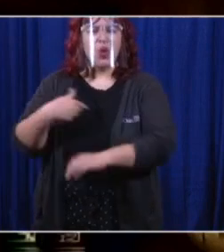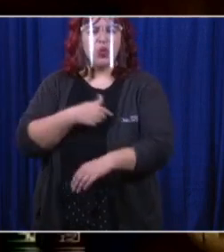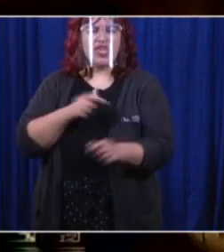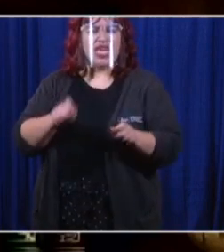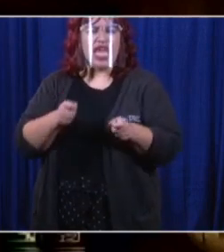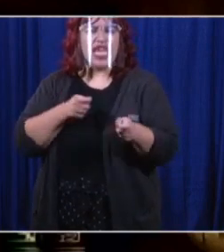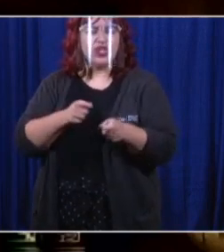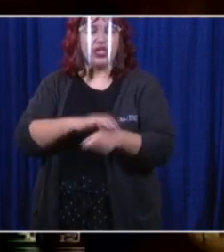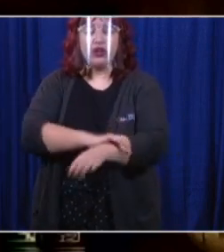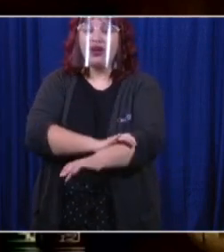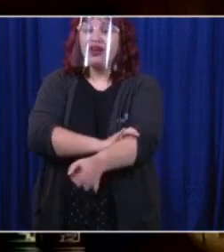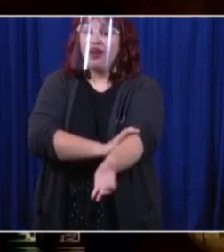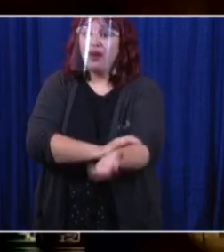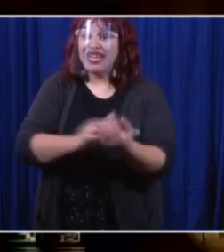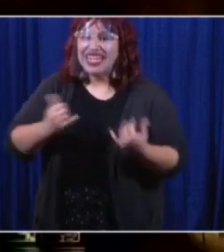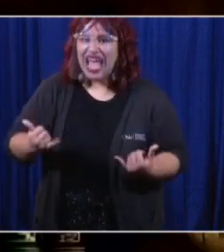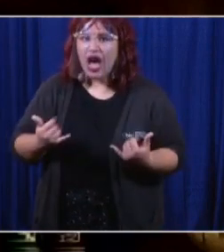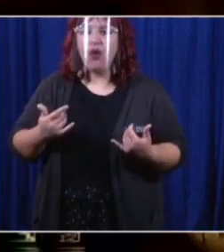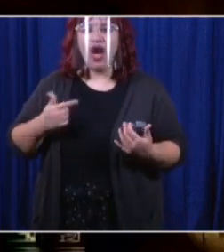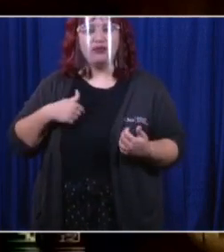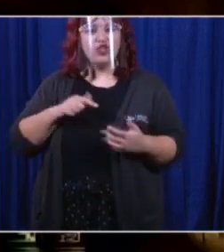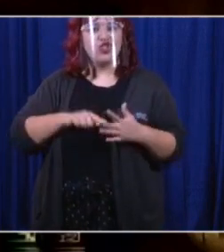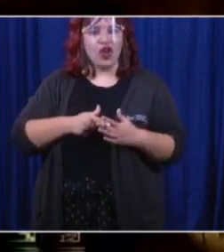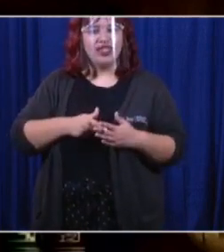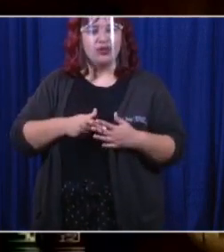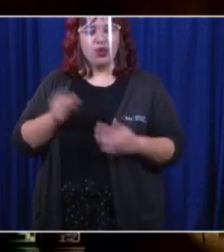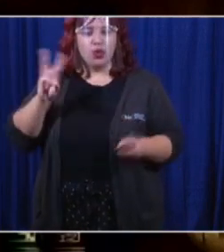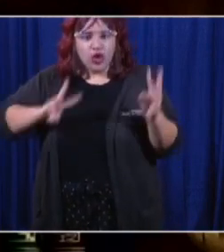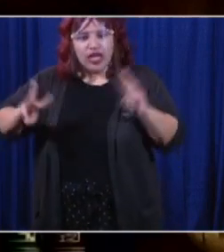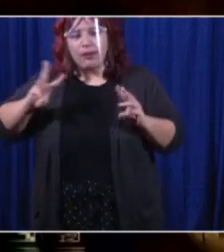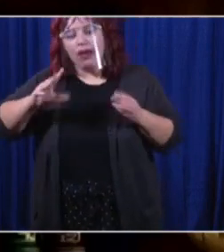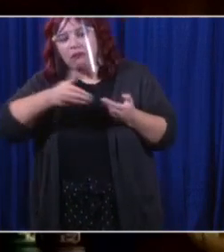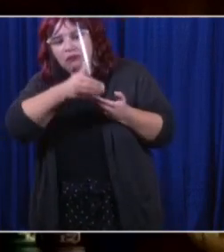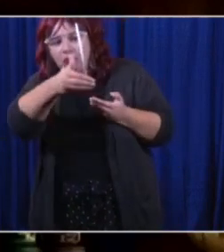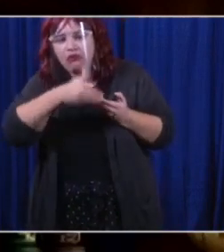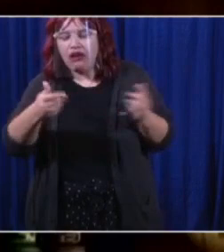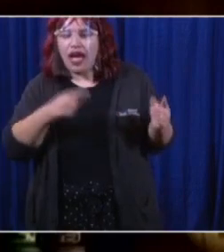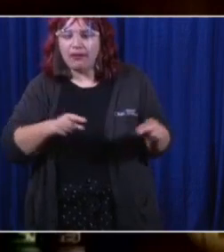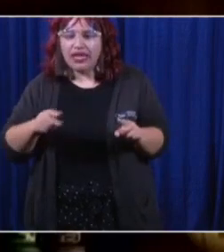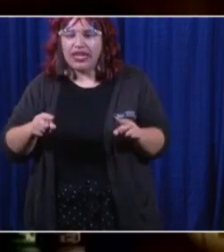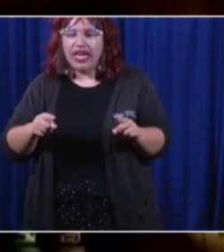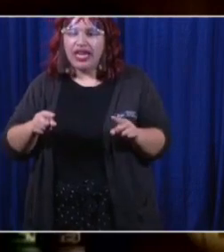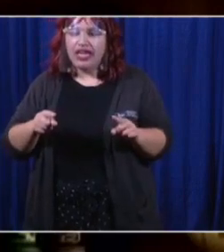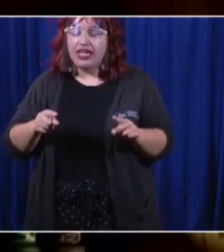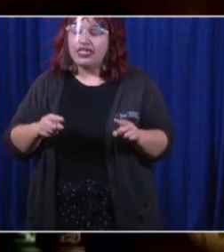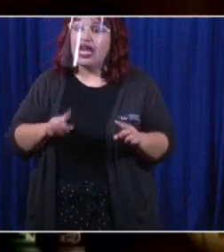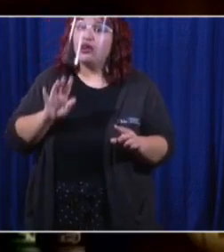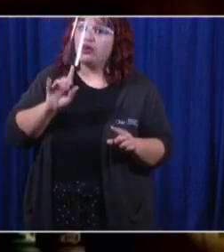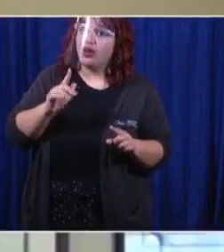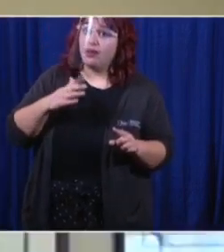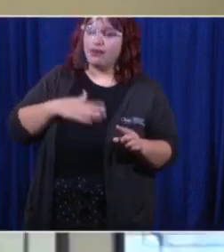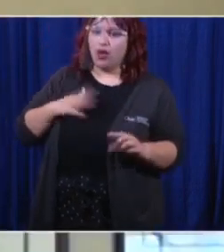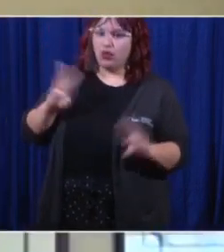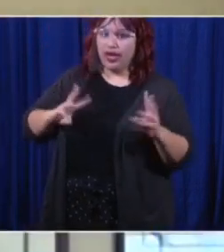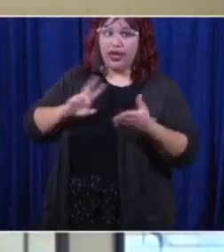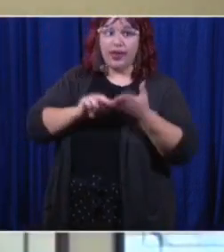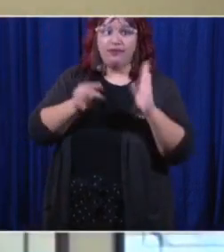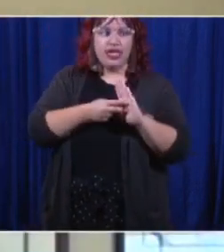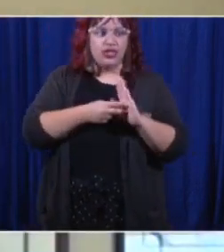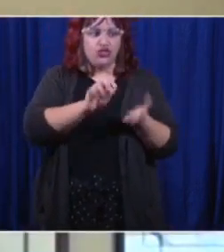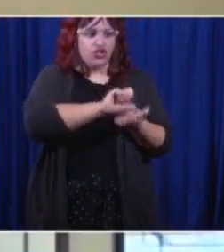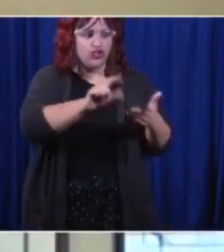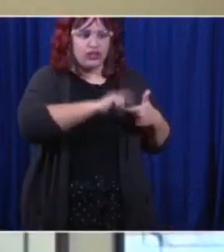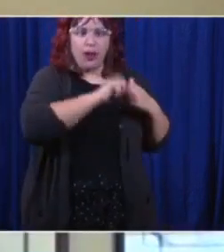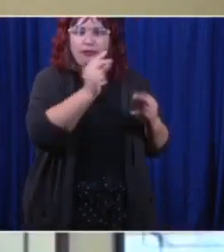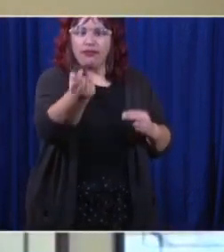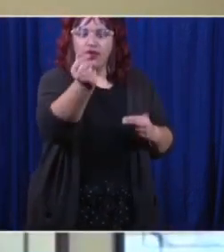everything we can to avoid that. However, we do need to make sure people are aware of how serious this is. So, Andy, Bruce, I'll send it back to you.